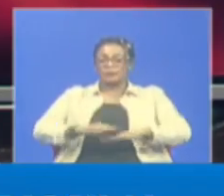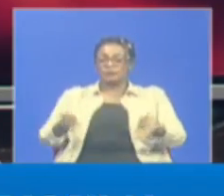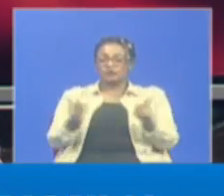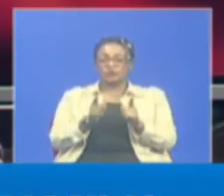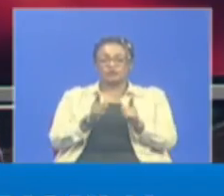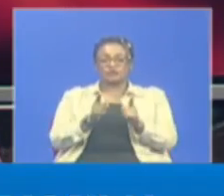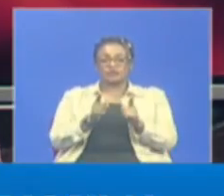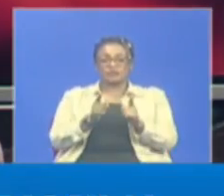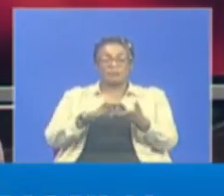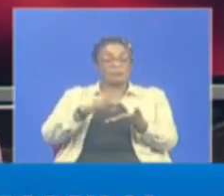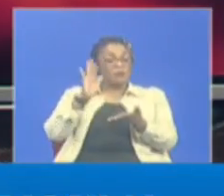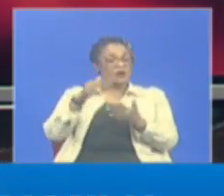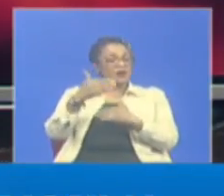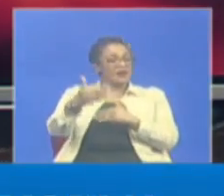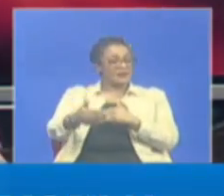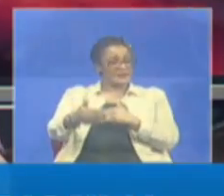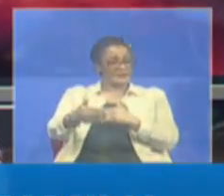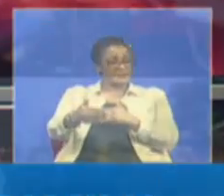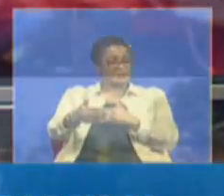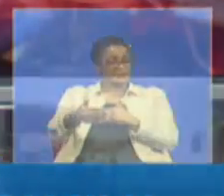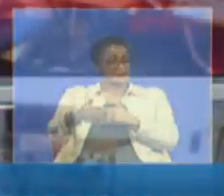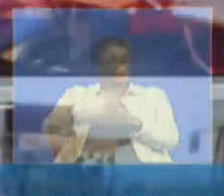more coming up on the other side of a break.